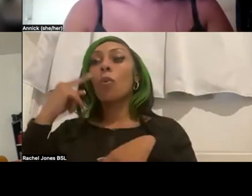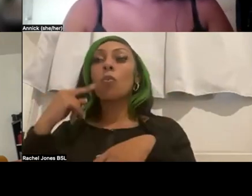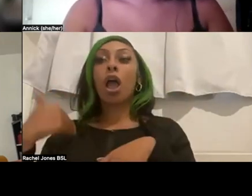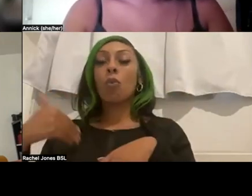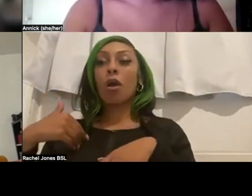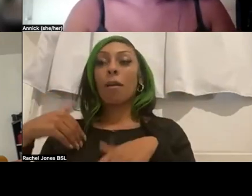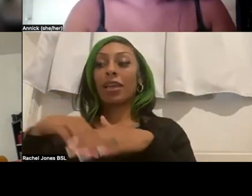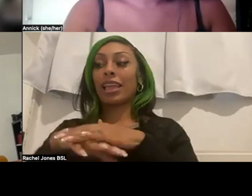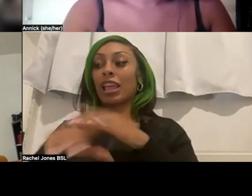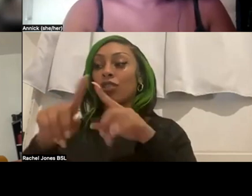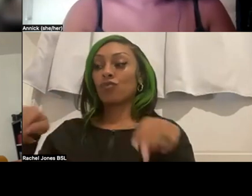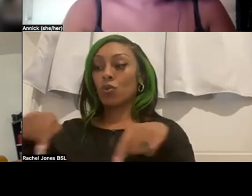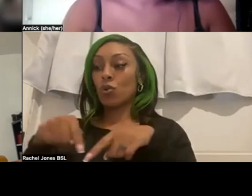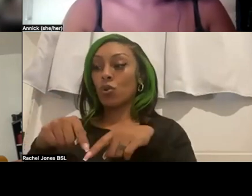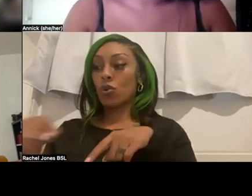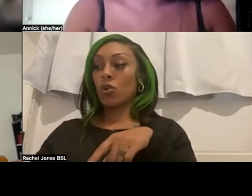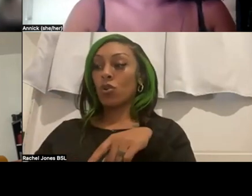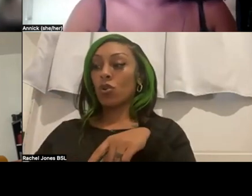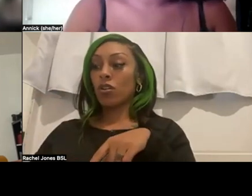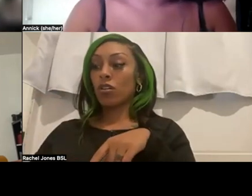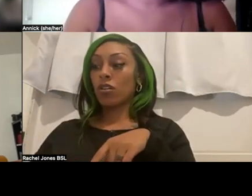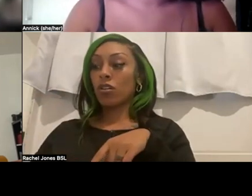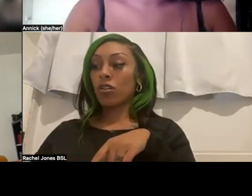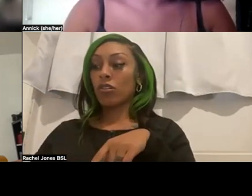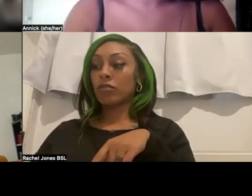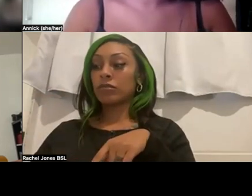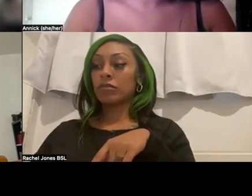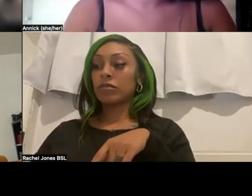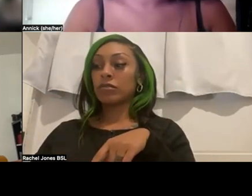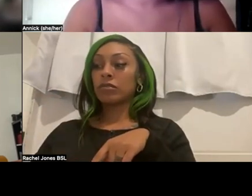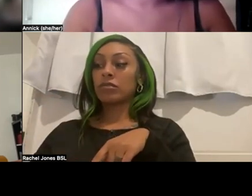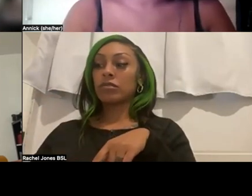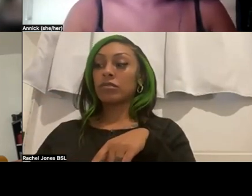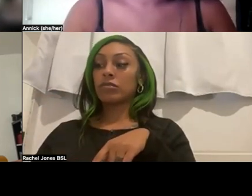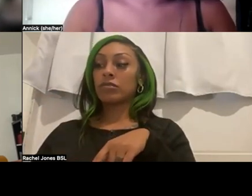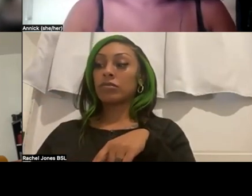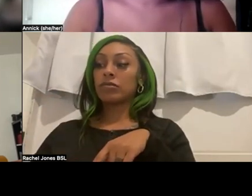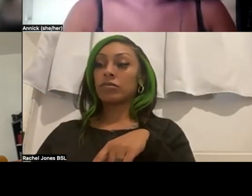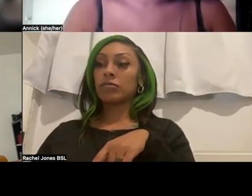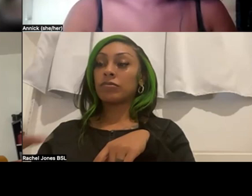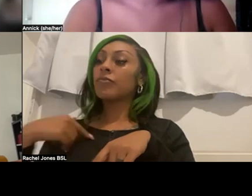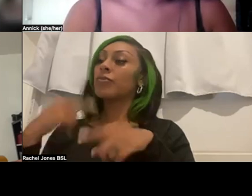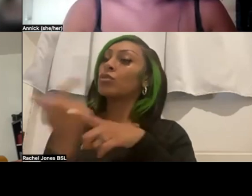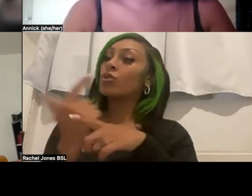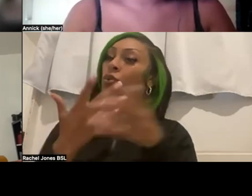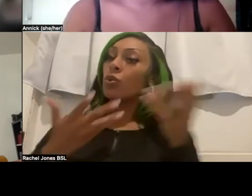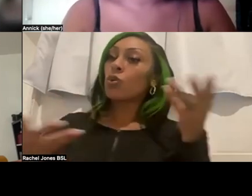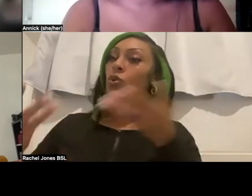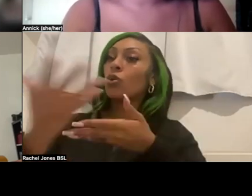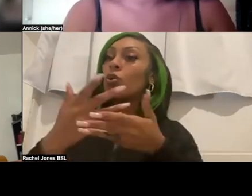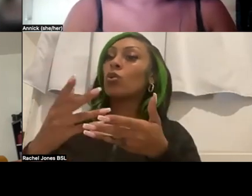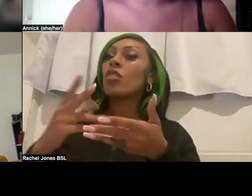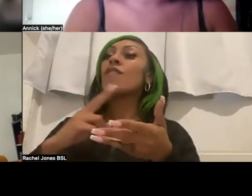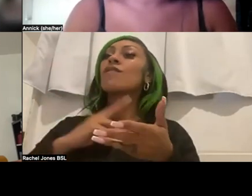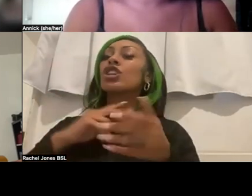So I'm going to introduce myself and my practice a little bit, and then I'm going to talk about the Voices at Shake project